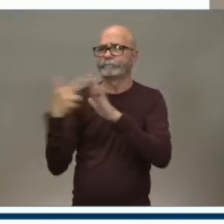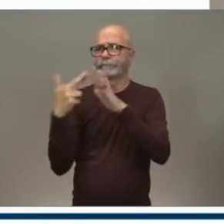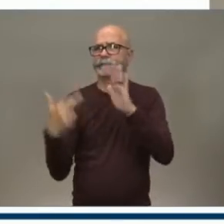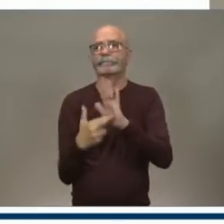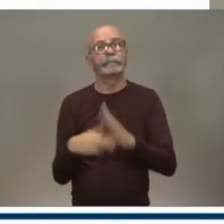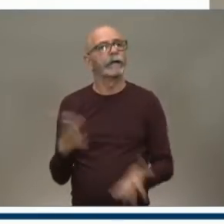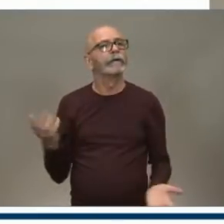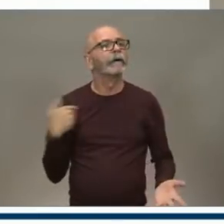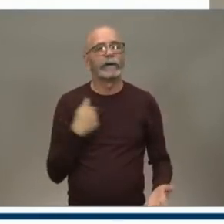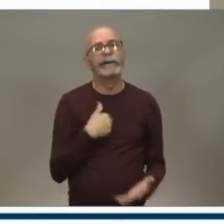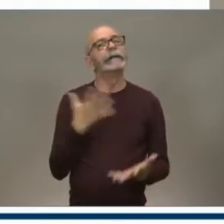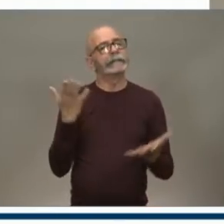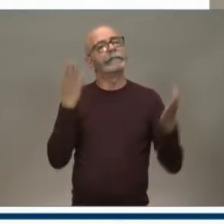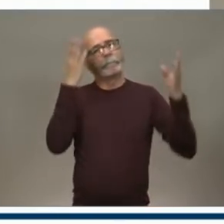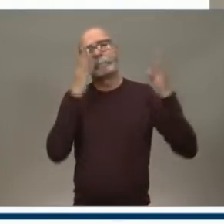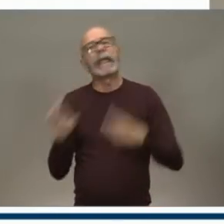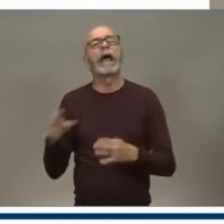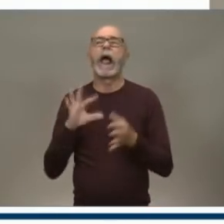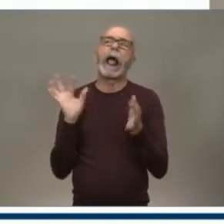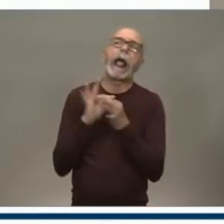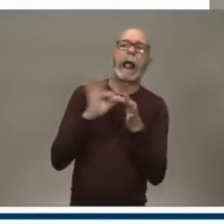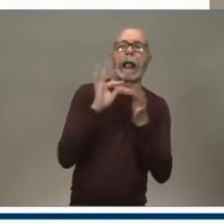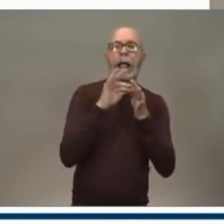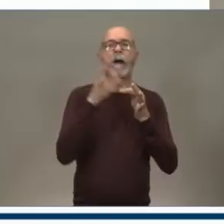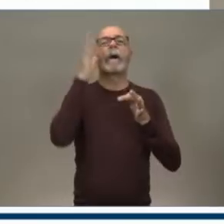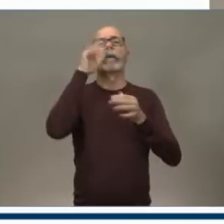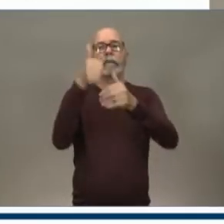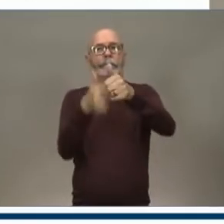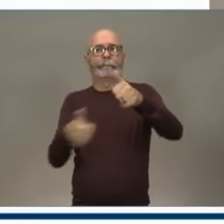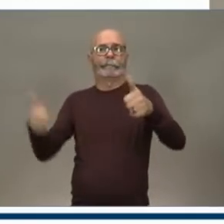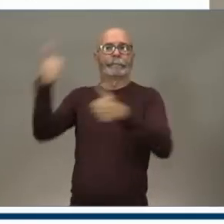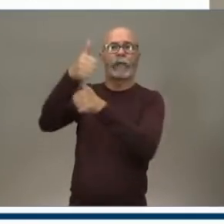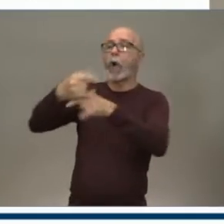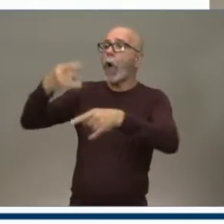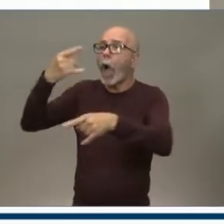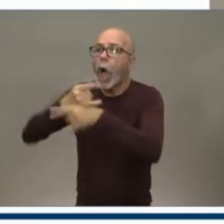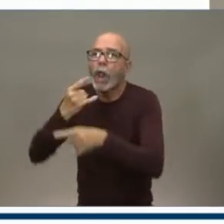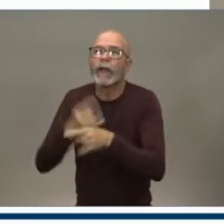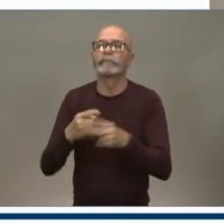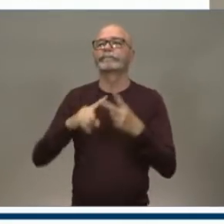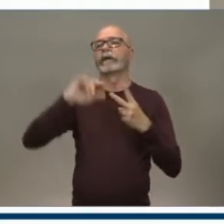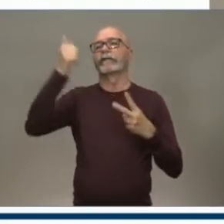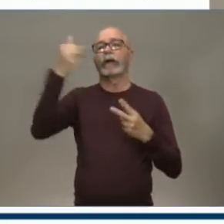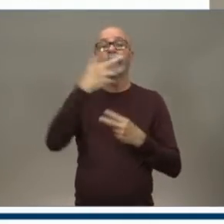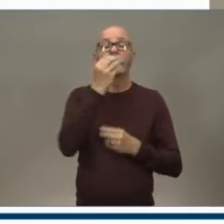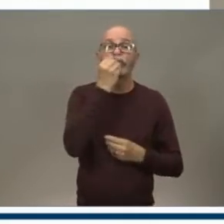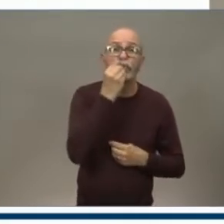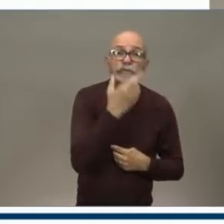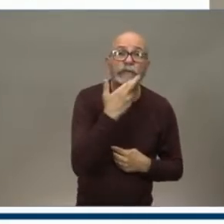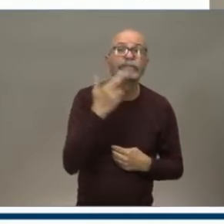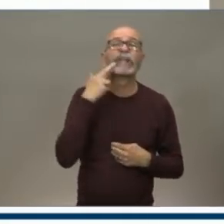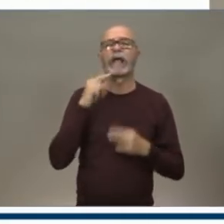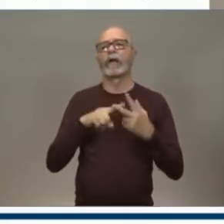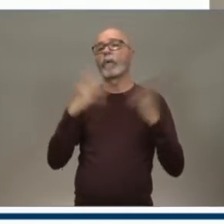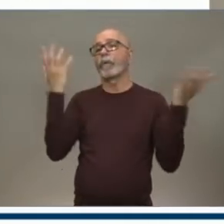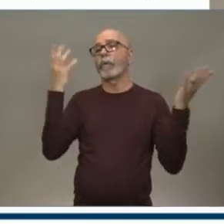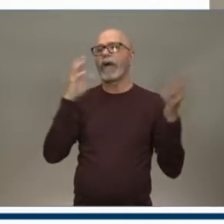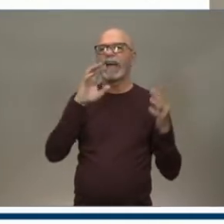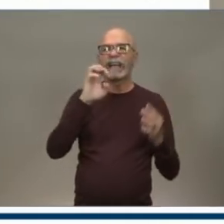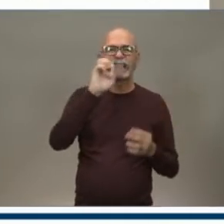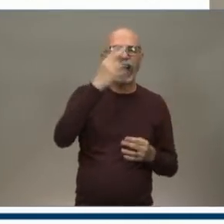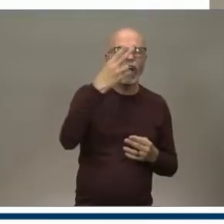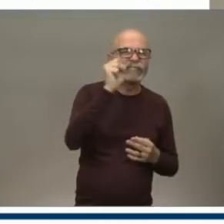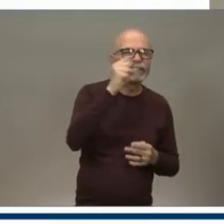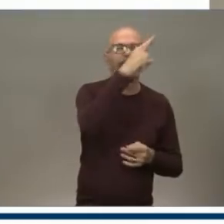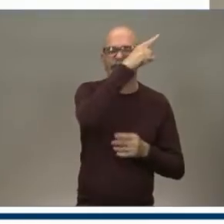our enforcement folks, alcohol and gaming, our restaurant inspectors, food safety, occupational health and safety. They're actively working on developing